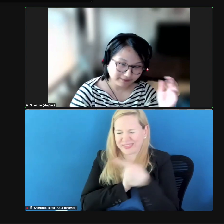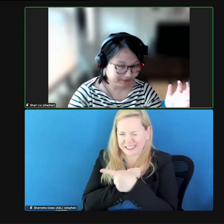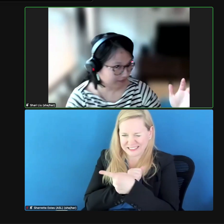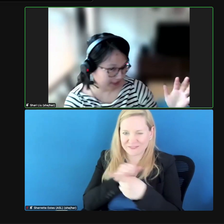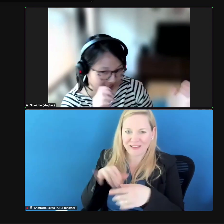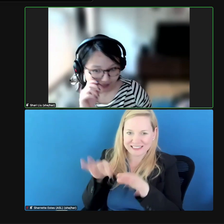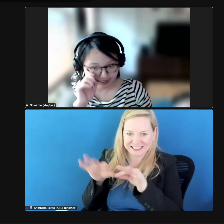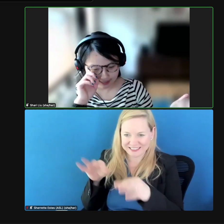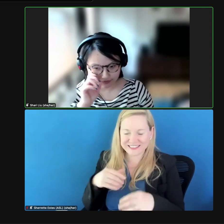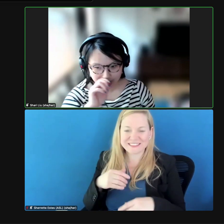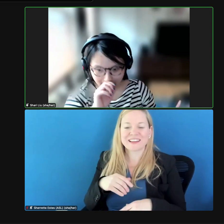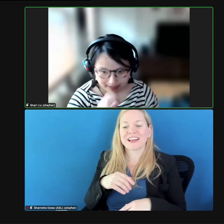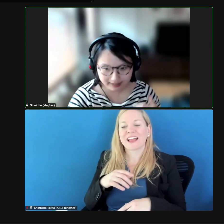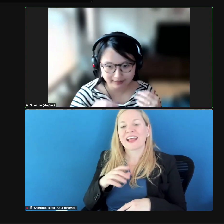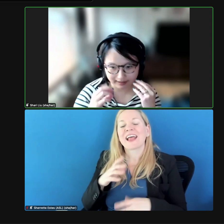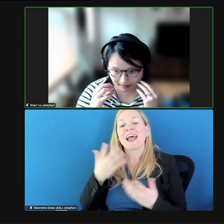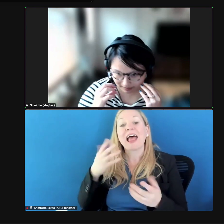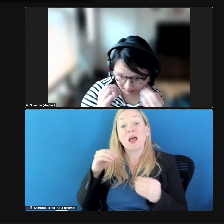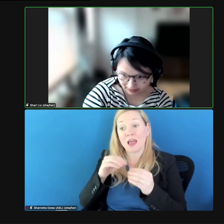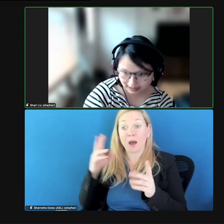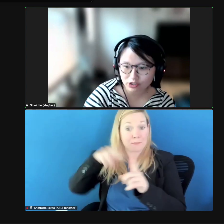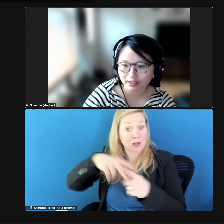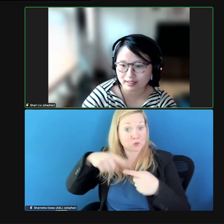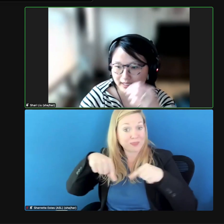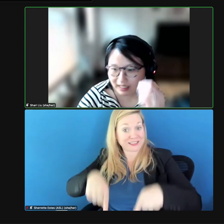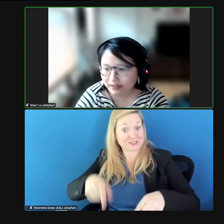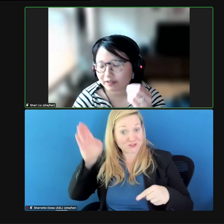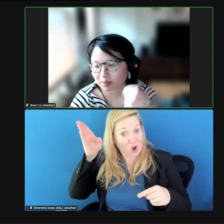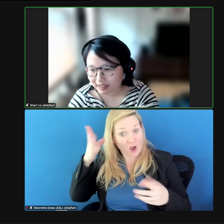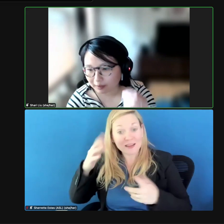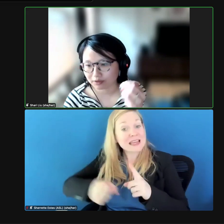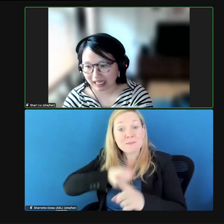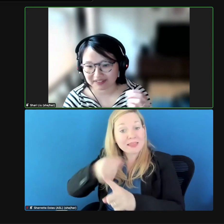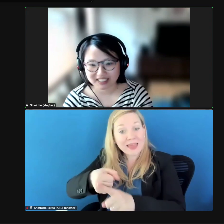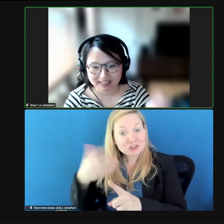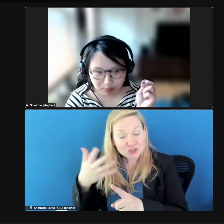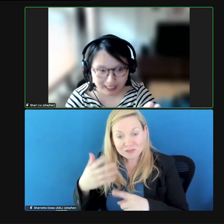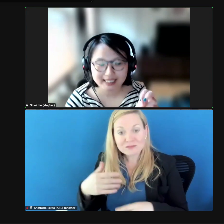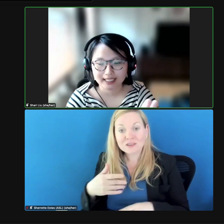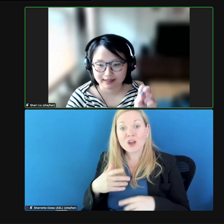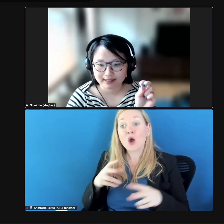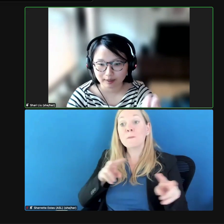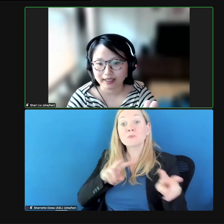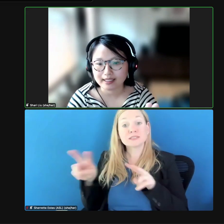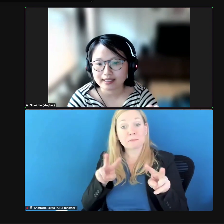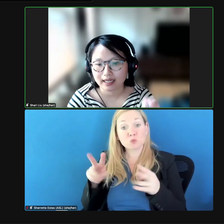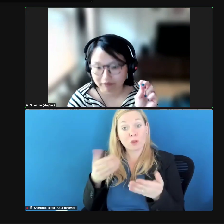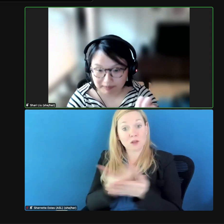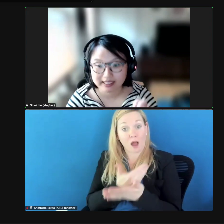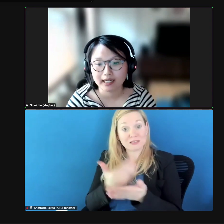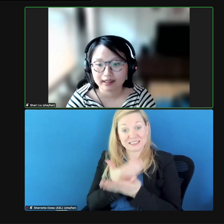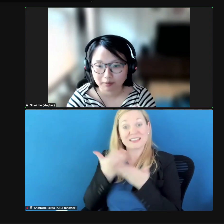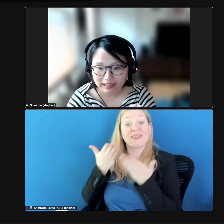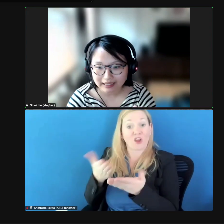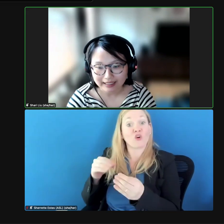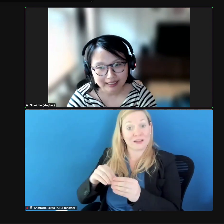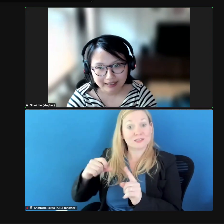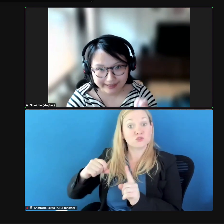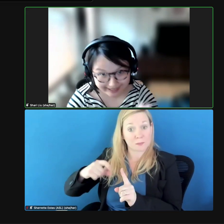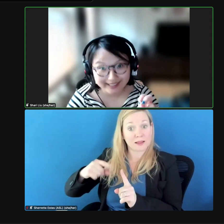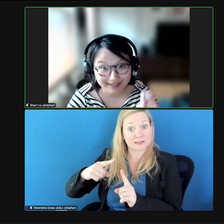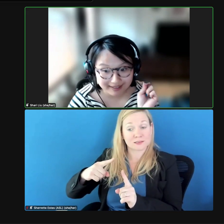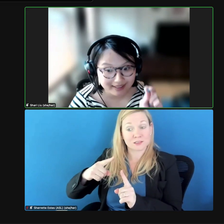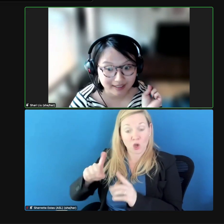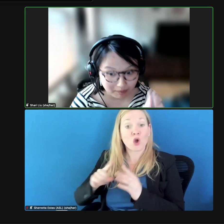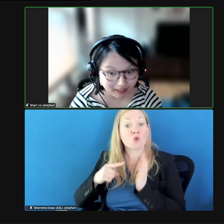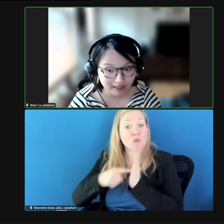think in the context of the talk, the implication is even if perceptual novelty is present in the stimulus and represented in the brain,